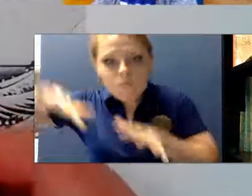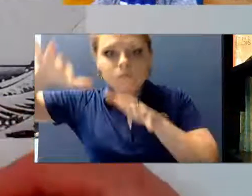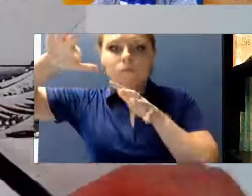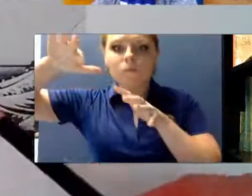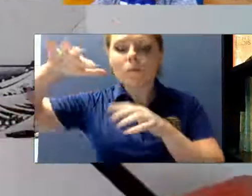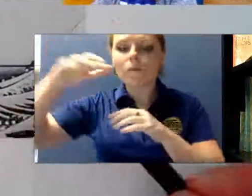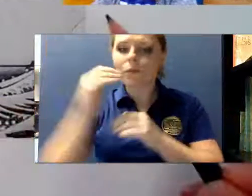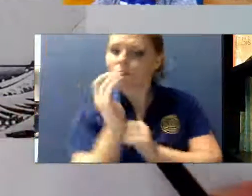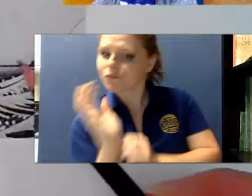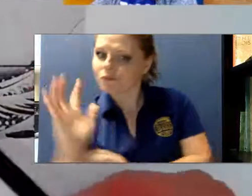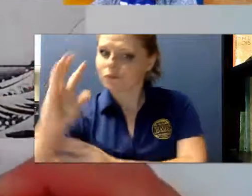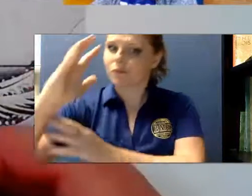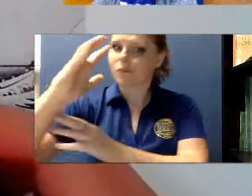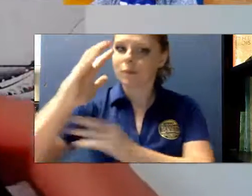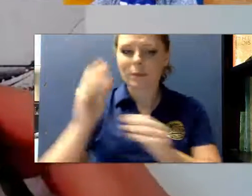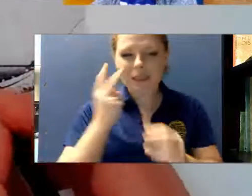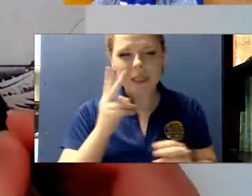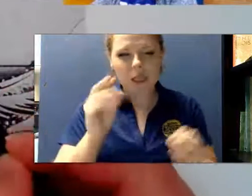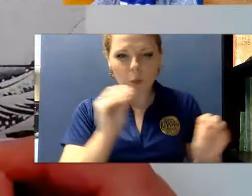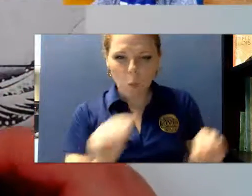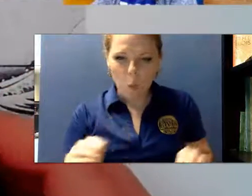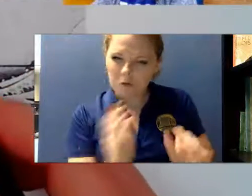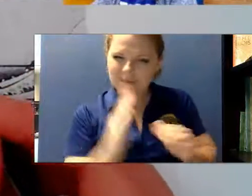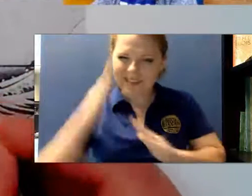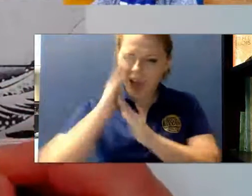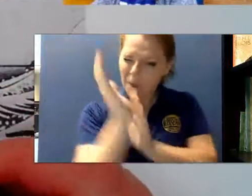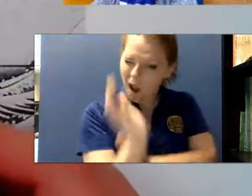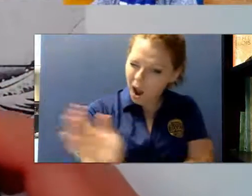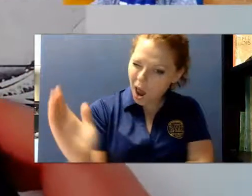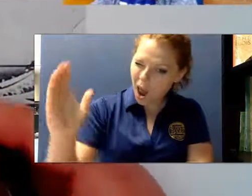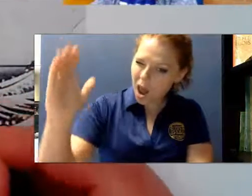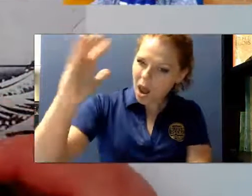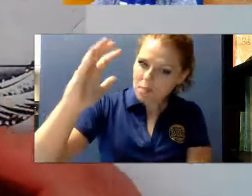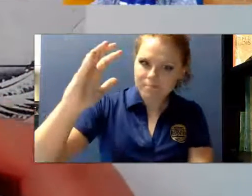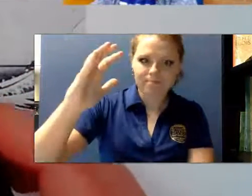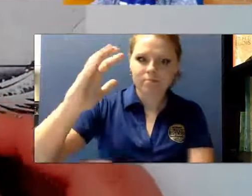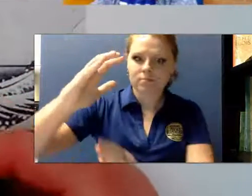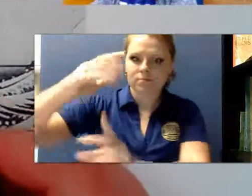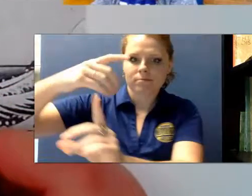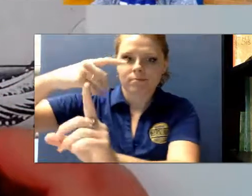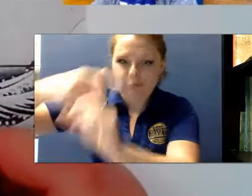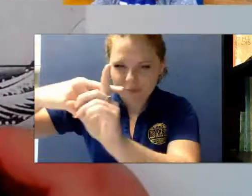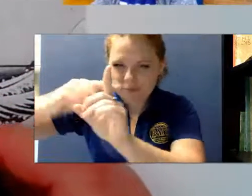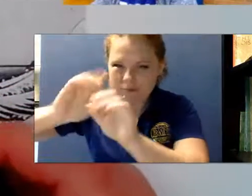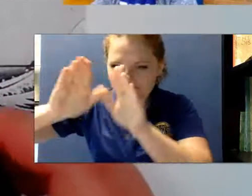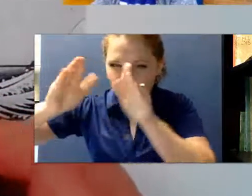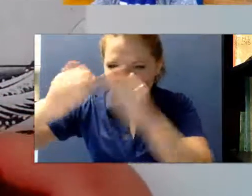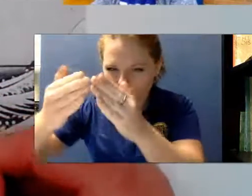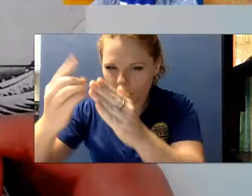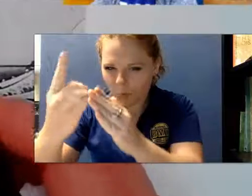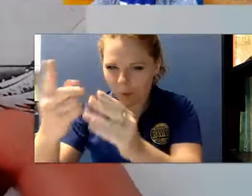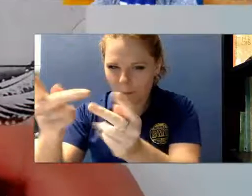right? The waves, we can see them moving, but this biggest wave right here is focused all of this attention